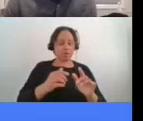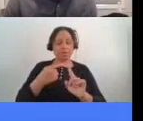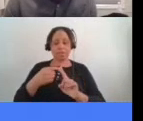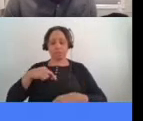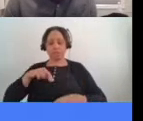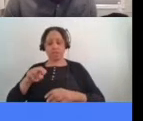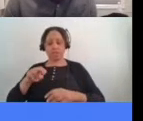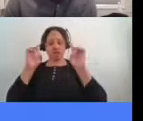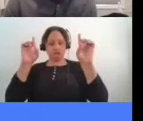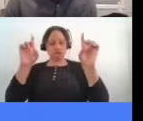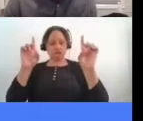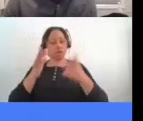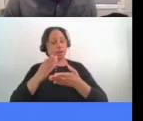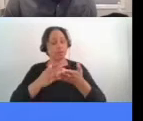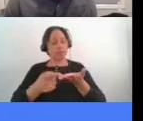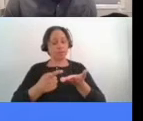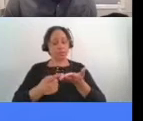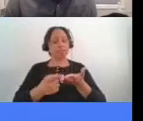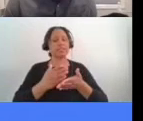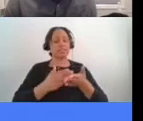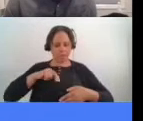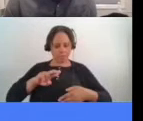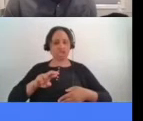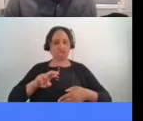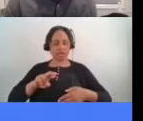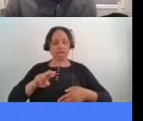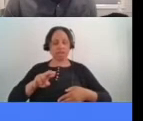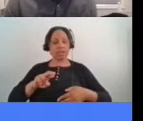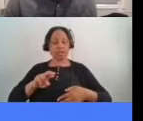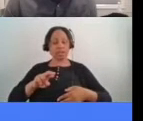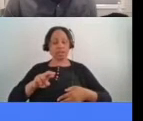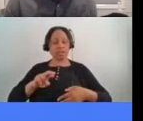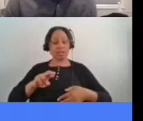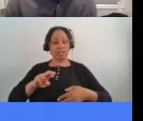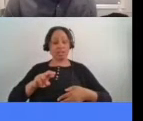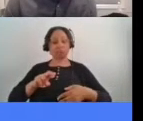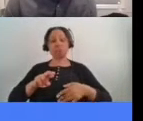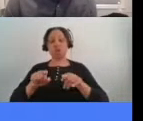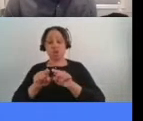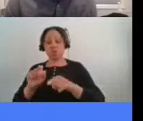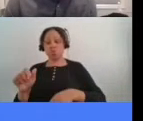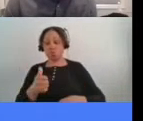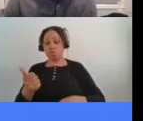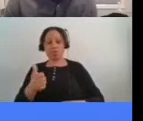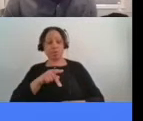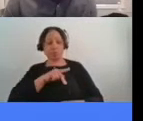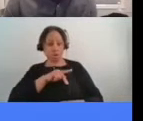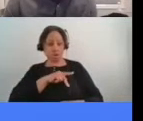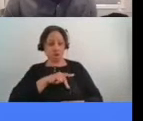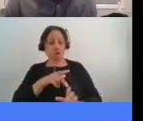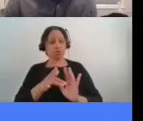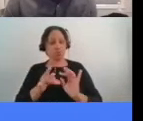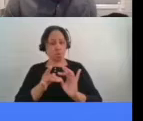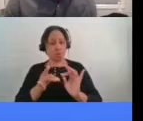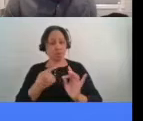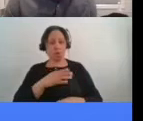some of the religious aspects, but there are other personal, stories that we are going to be sharing throughout